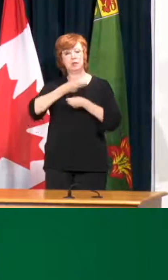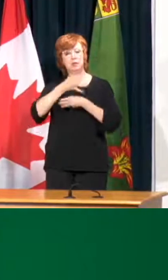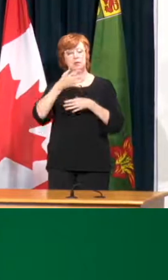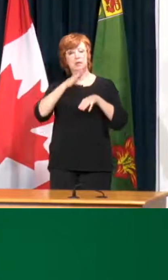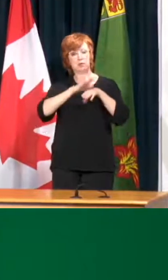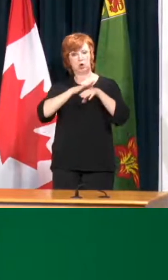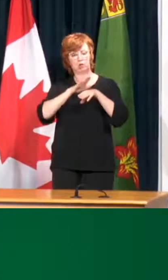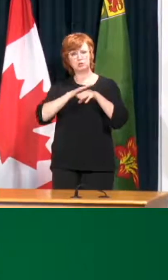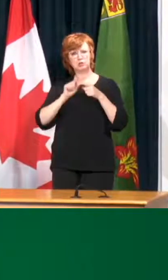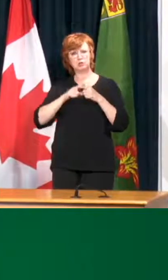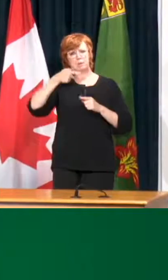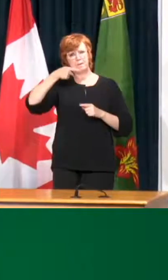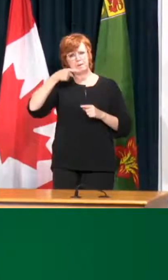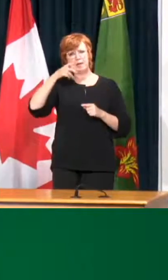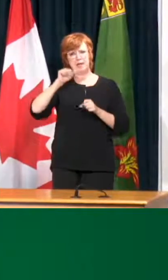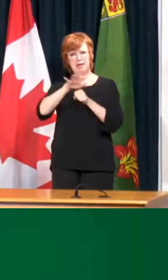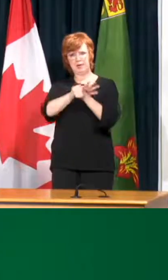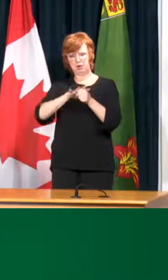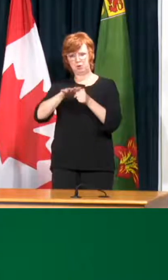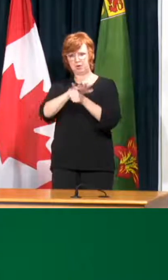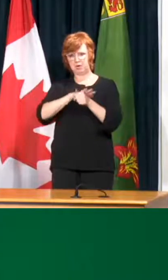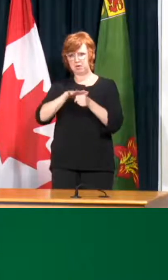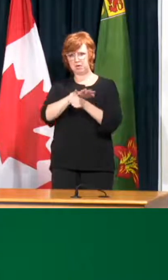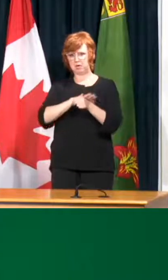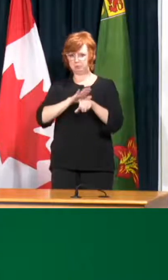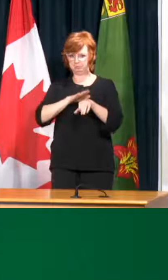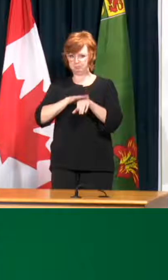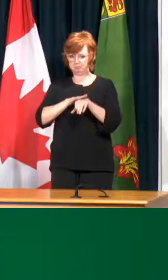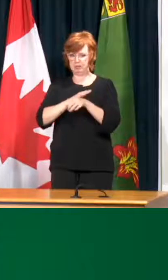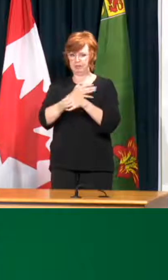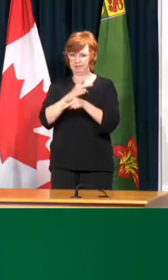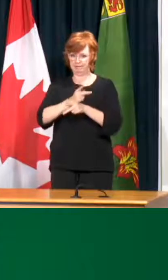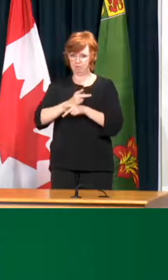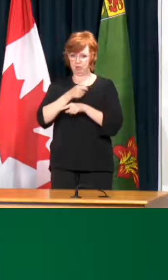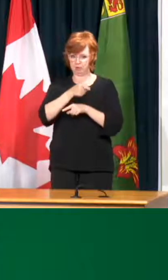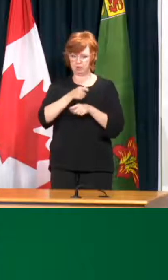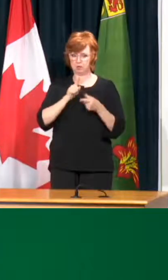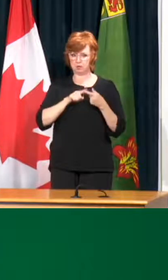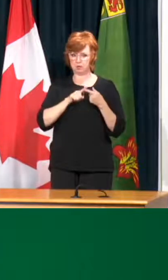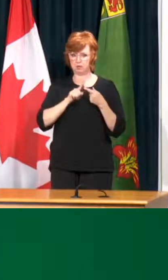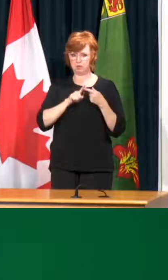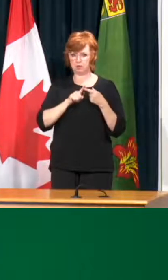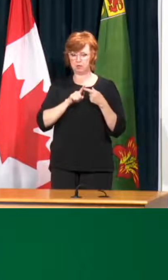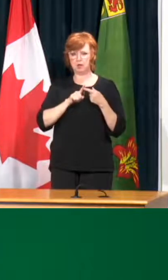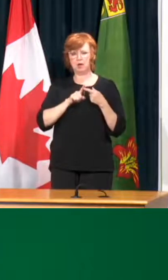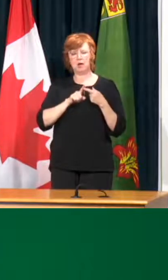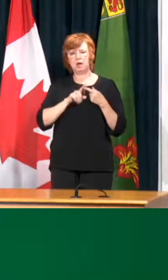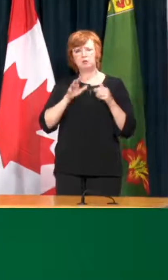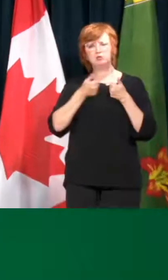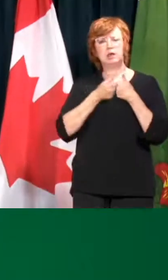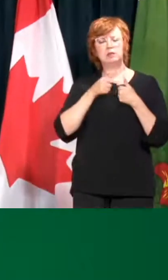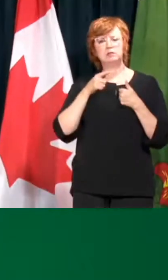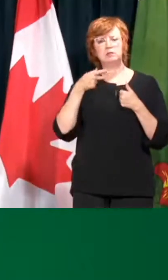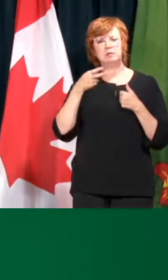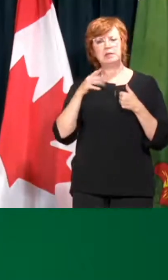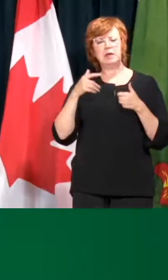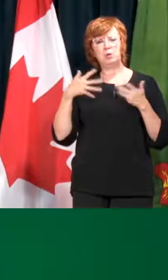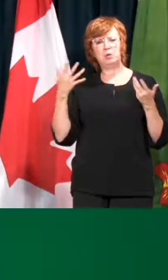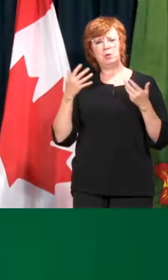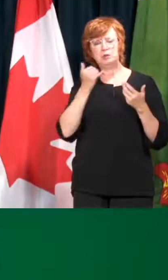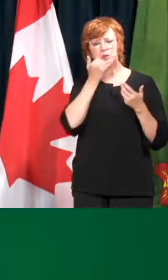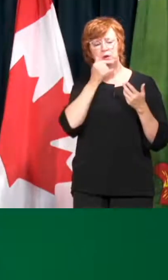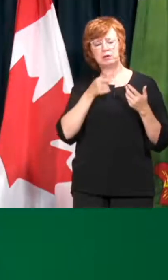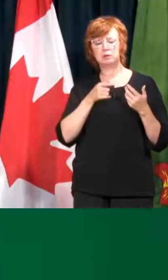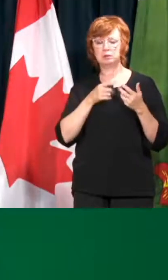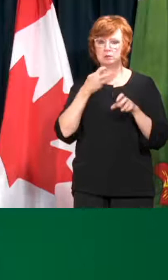Prince Albert area because of an increasing cluster of cases and because it's been difficult to contact trace there. I imagine a lot